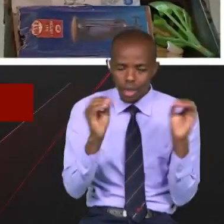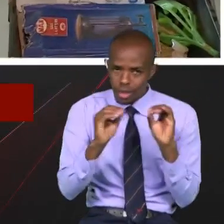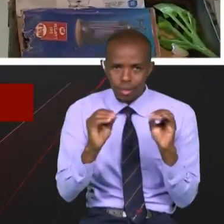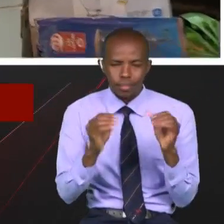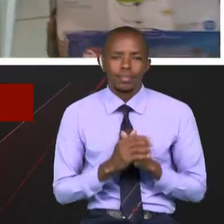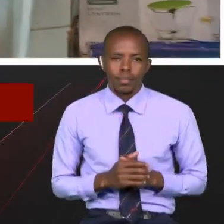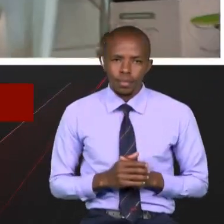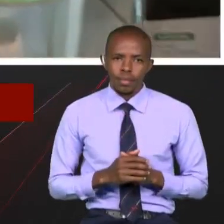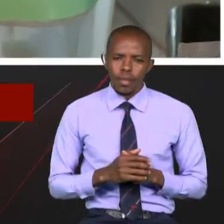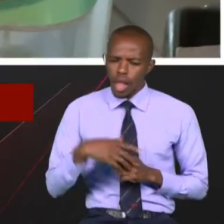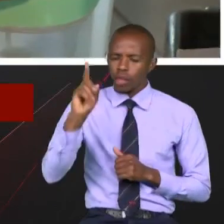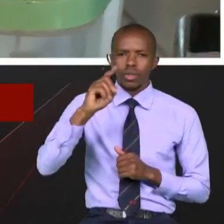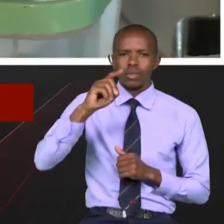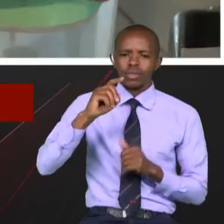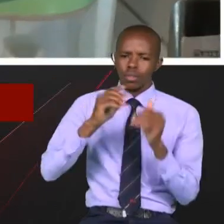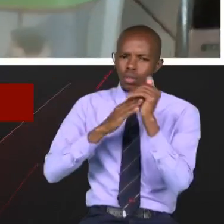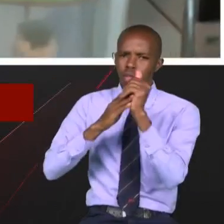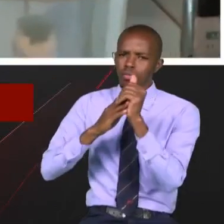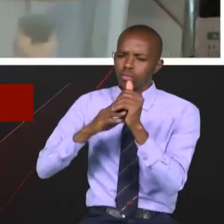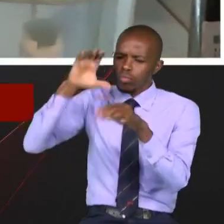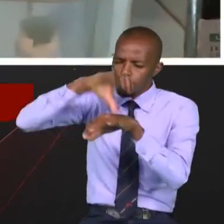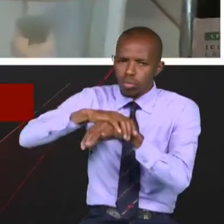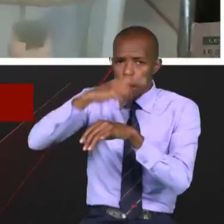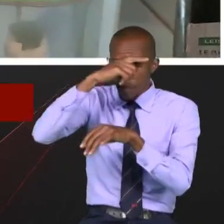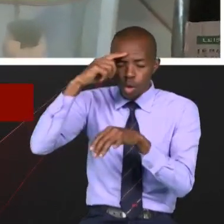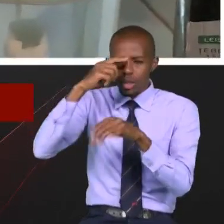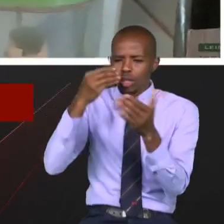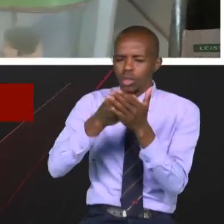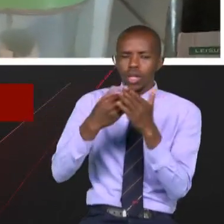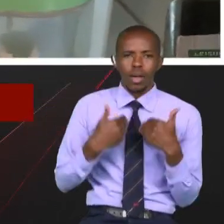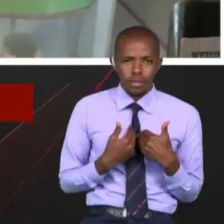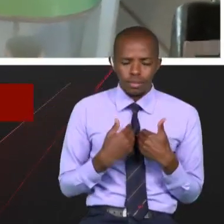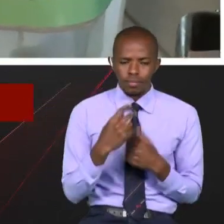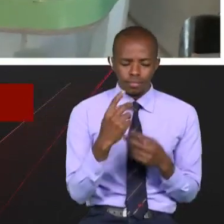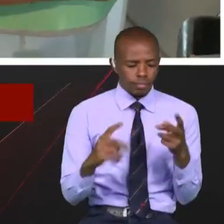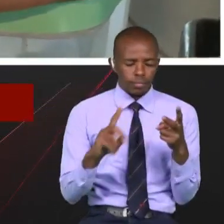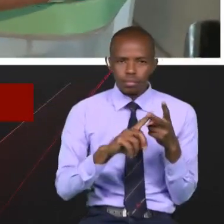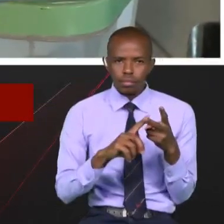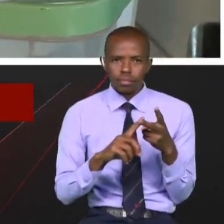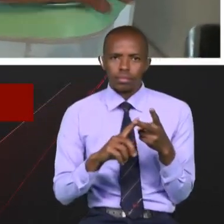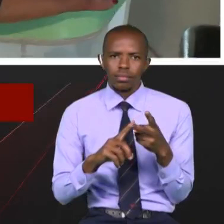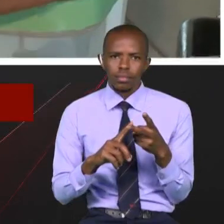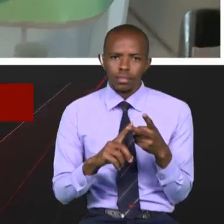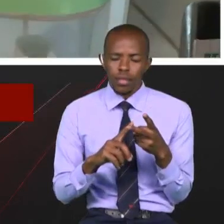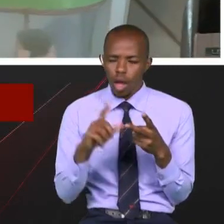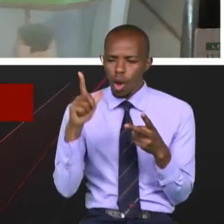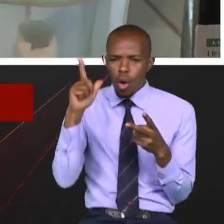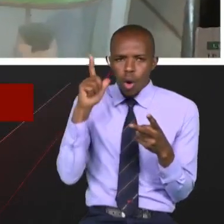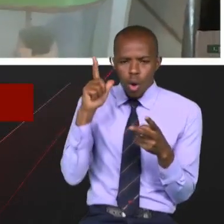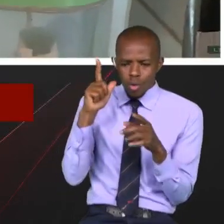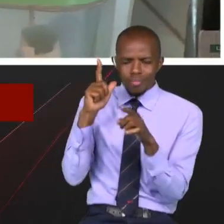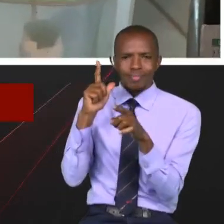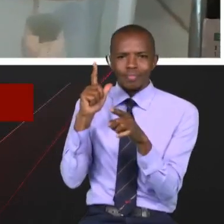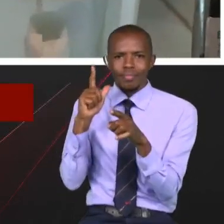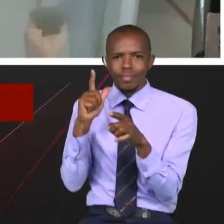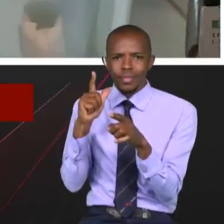So they are not getting into leadership because of structural reasons that we have created. But number two, yes, that very law infringes on the